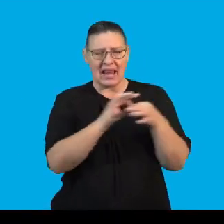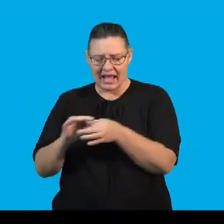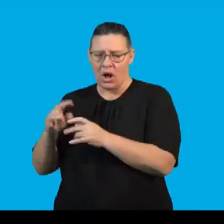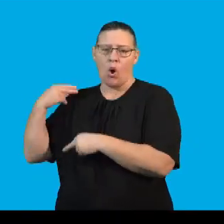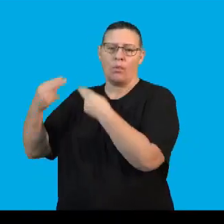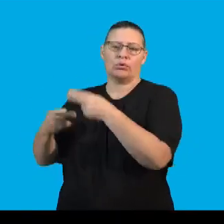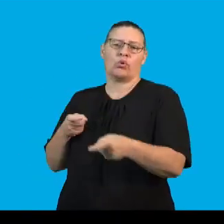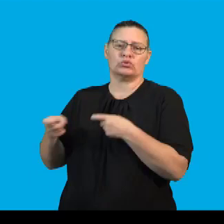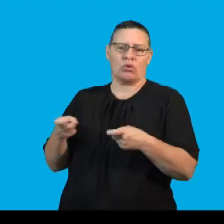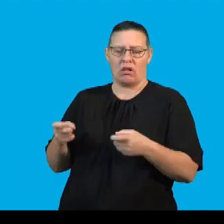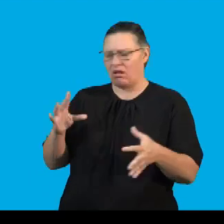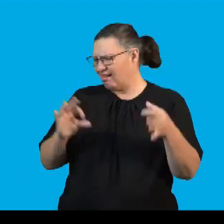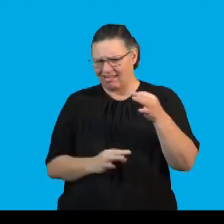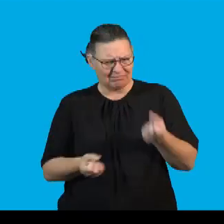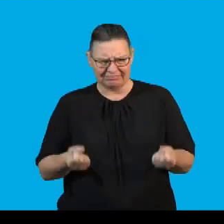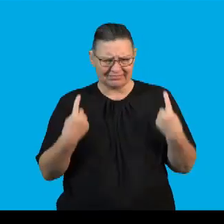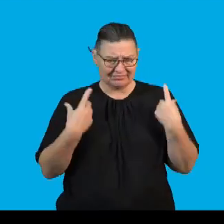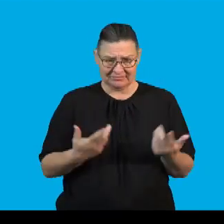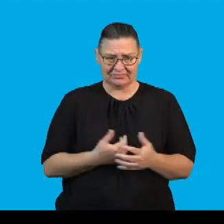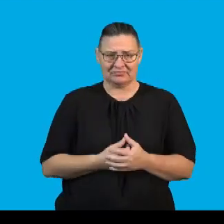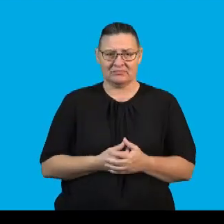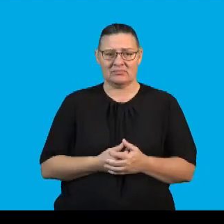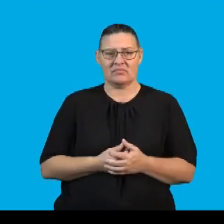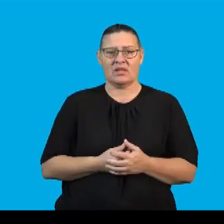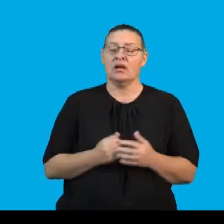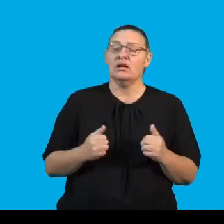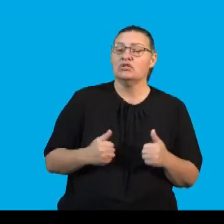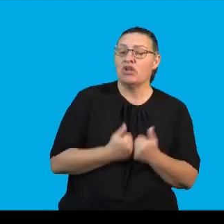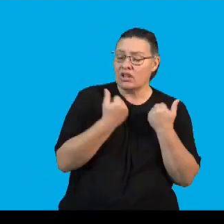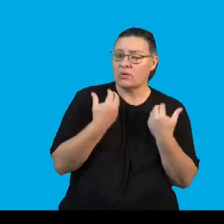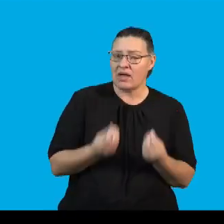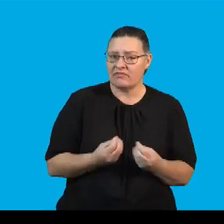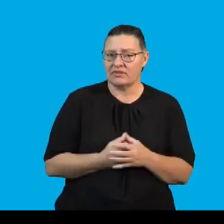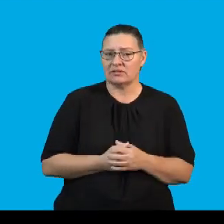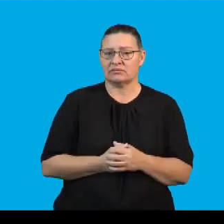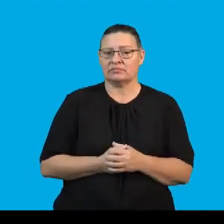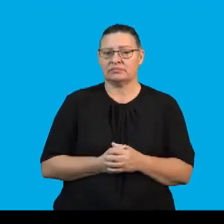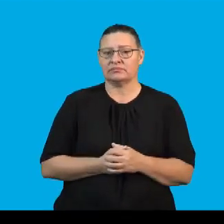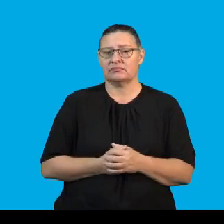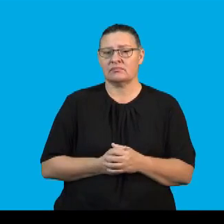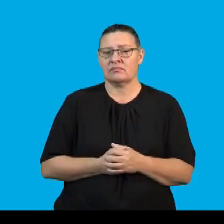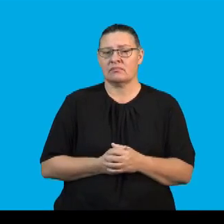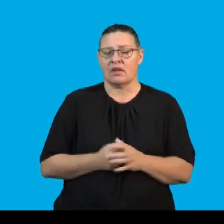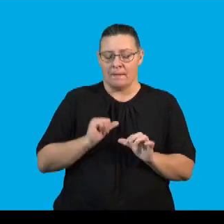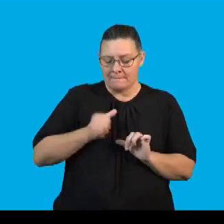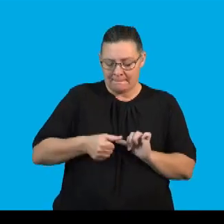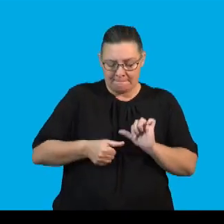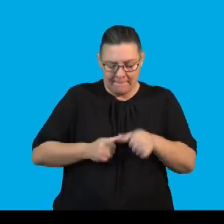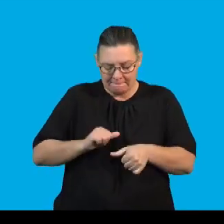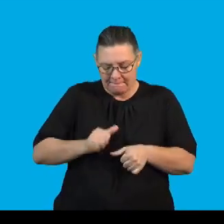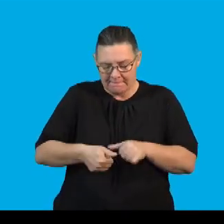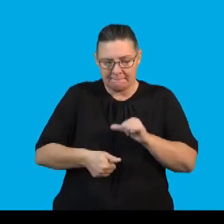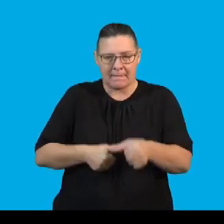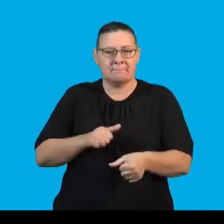problems to hormonal control. So the challenges that we have here is that the sequence